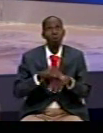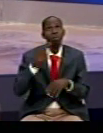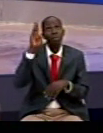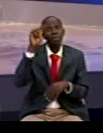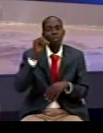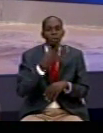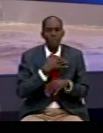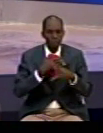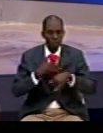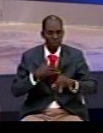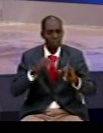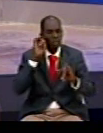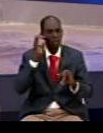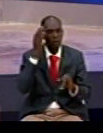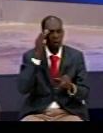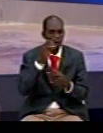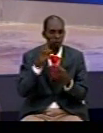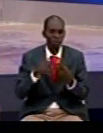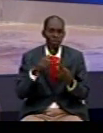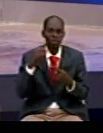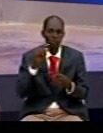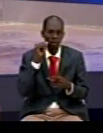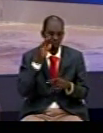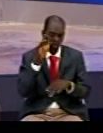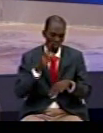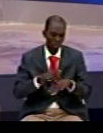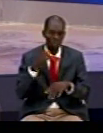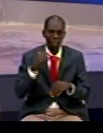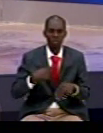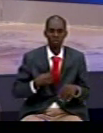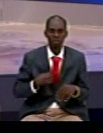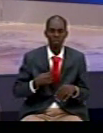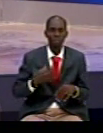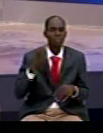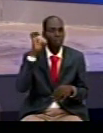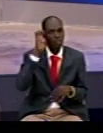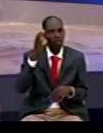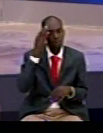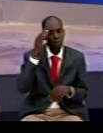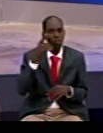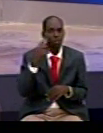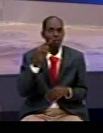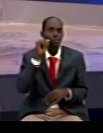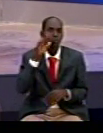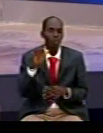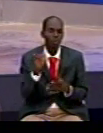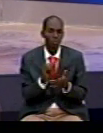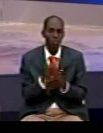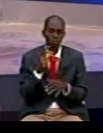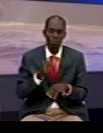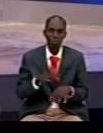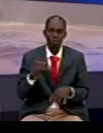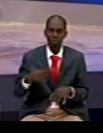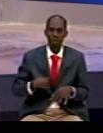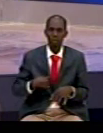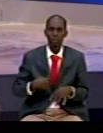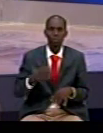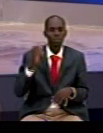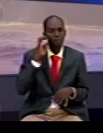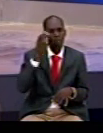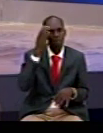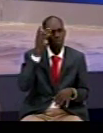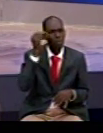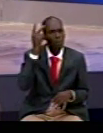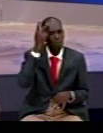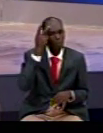knew when the woman touched the garment, and knew the woman that touched the garment, and knew the purpose,